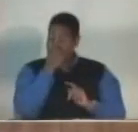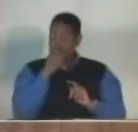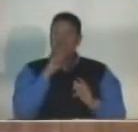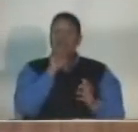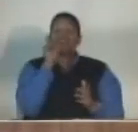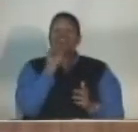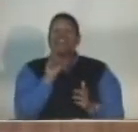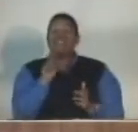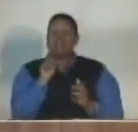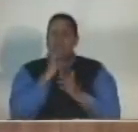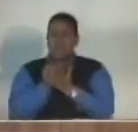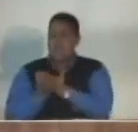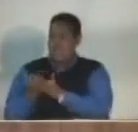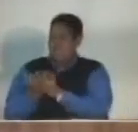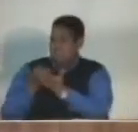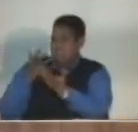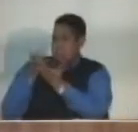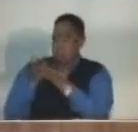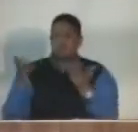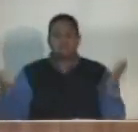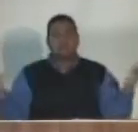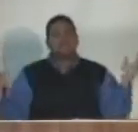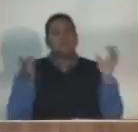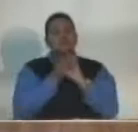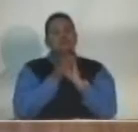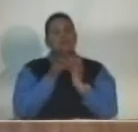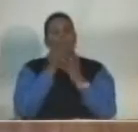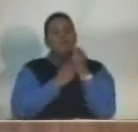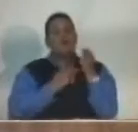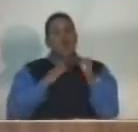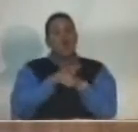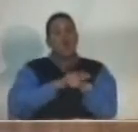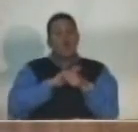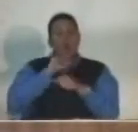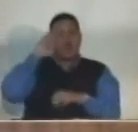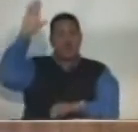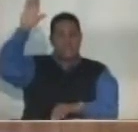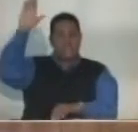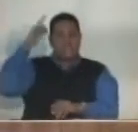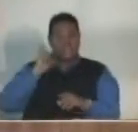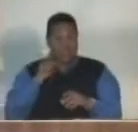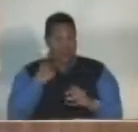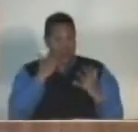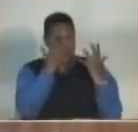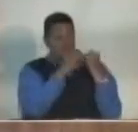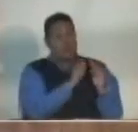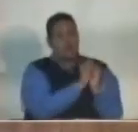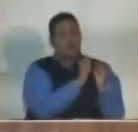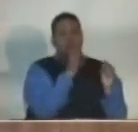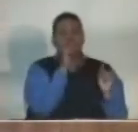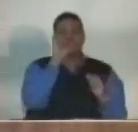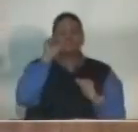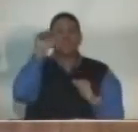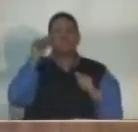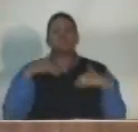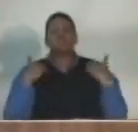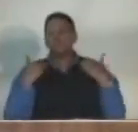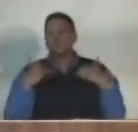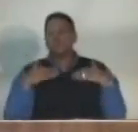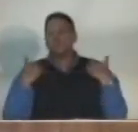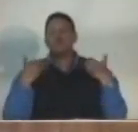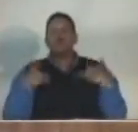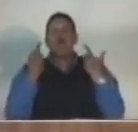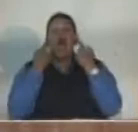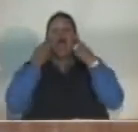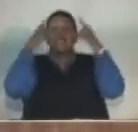the needs of the economy, both local and overseas. That's why we've collaborated with the Junior Achievement Fund